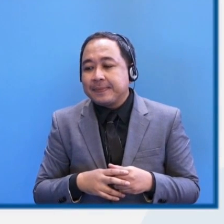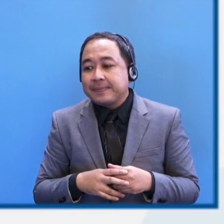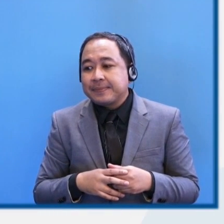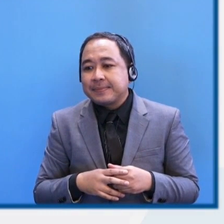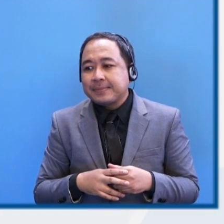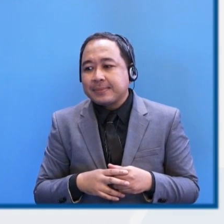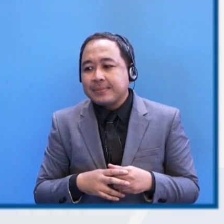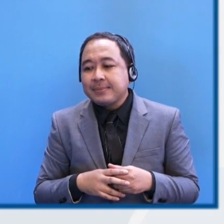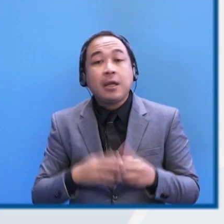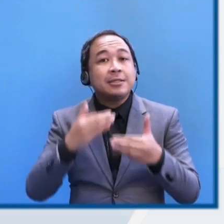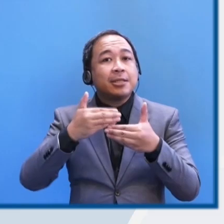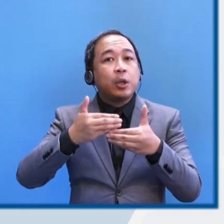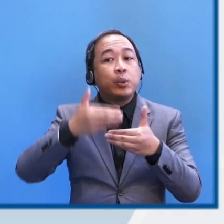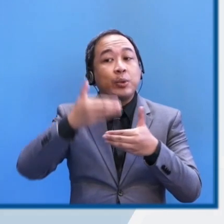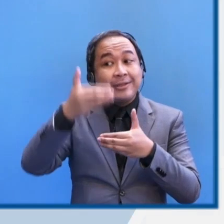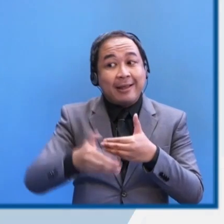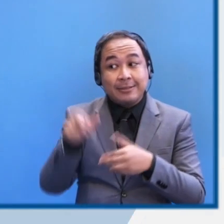My next panelist